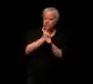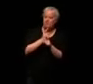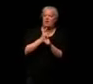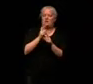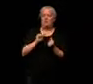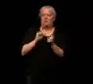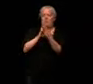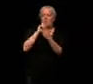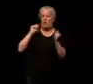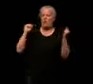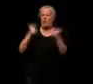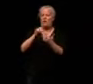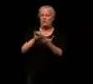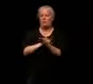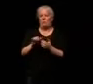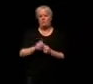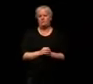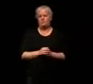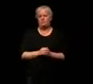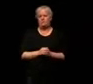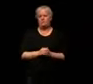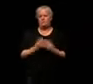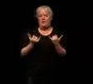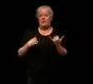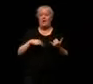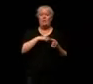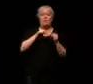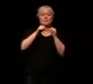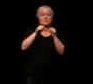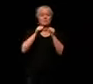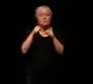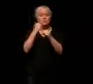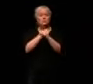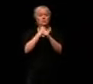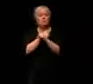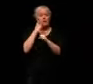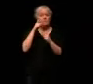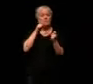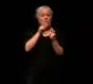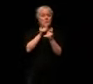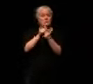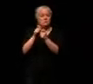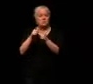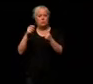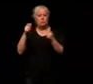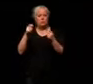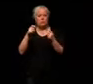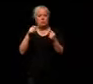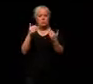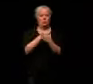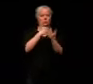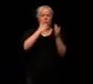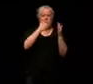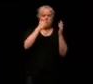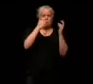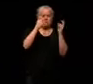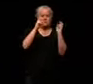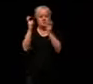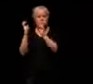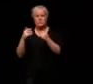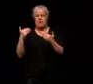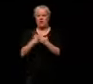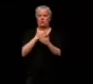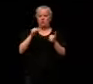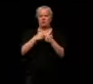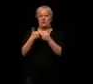Now we continue to fight those intense issues. While we are grappling with new challenges. And as we make our